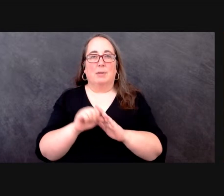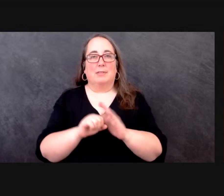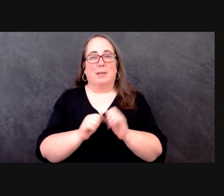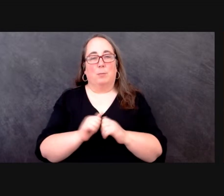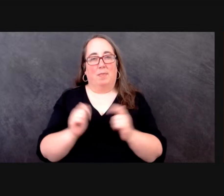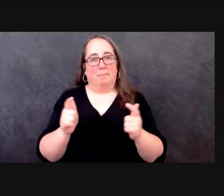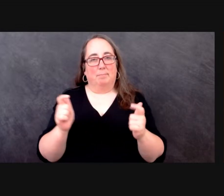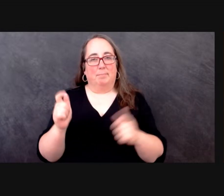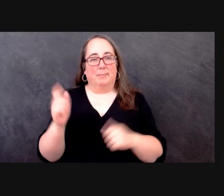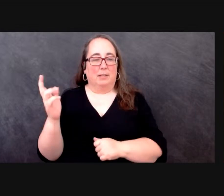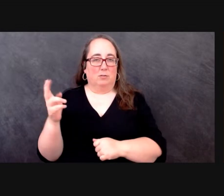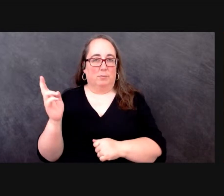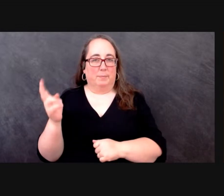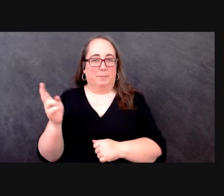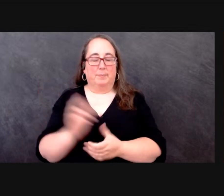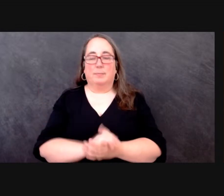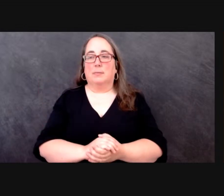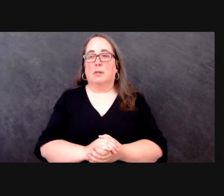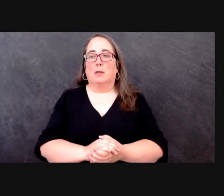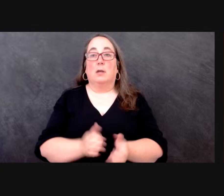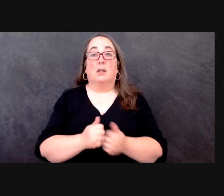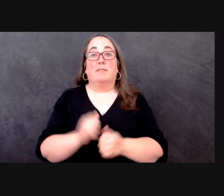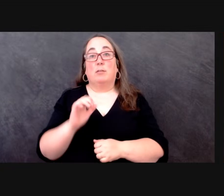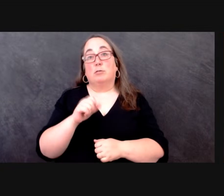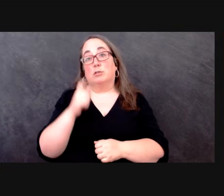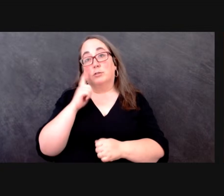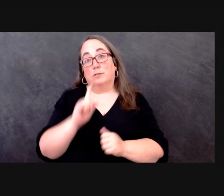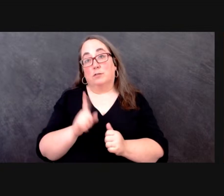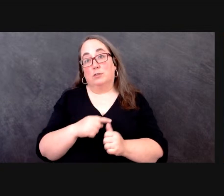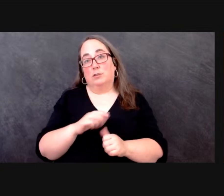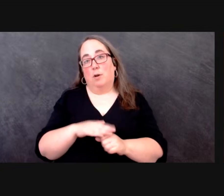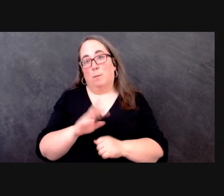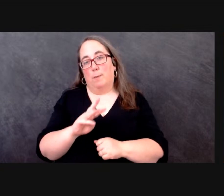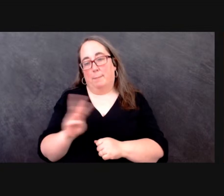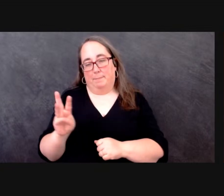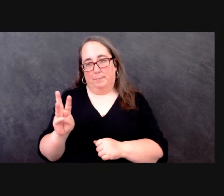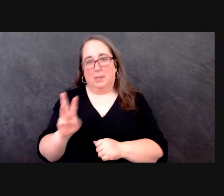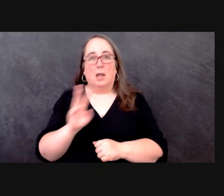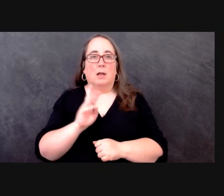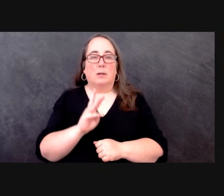history. And you can follow our search for firsts on our website,